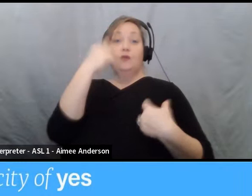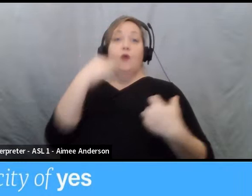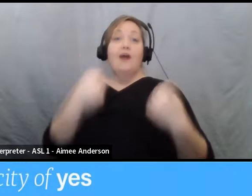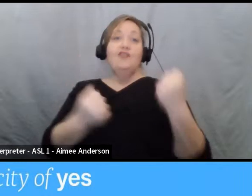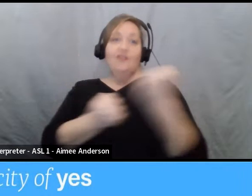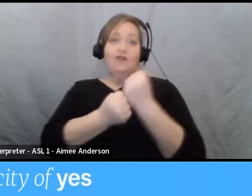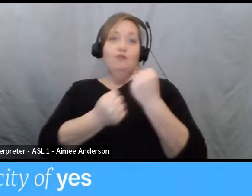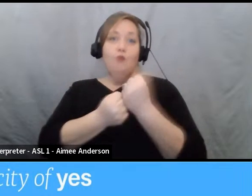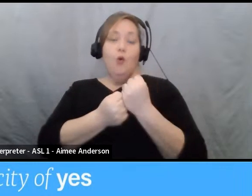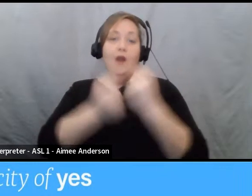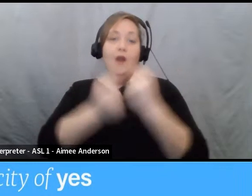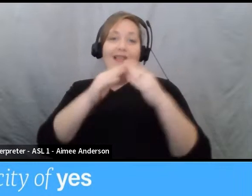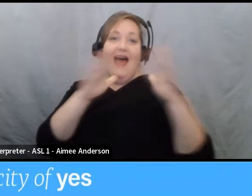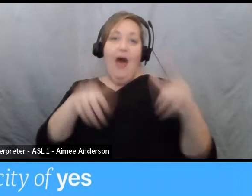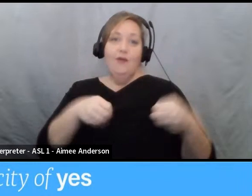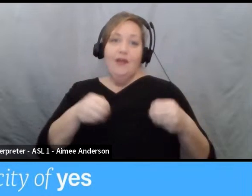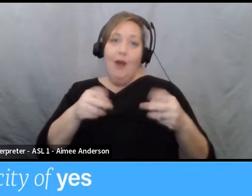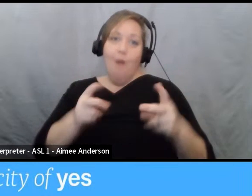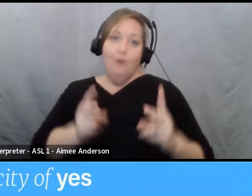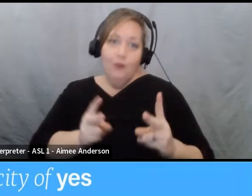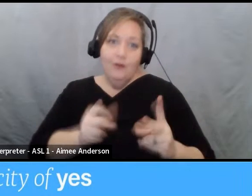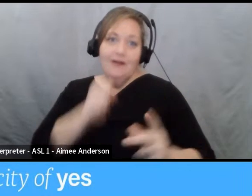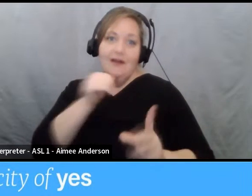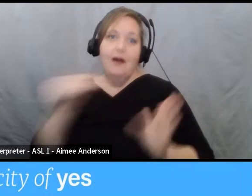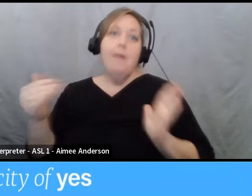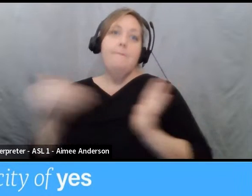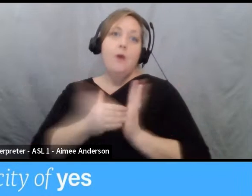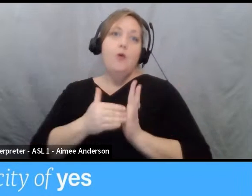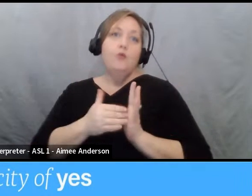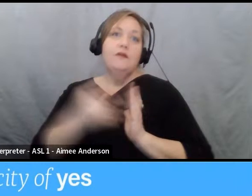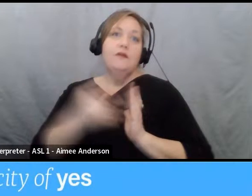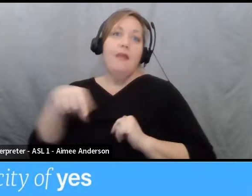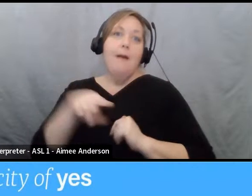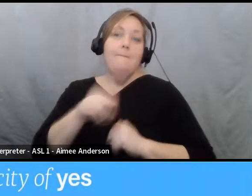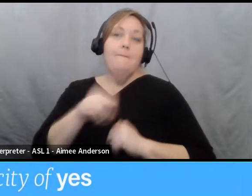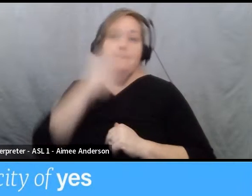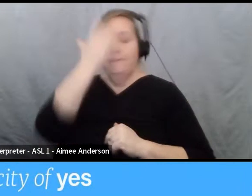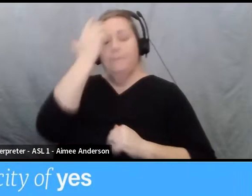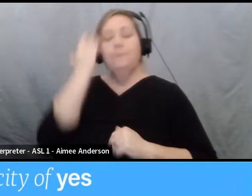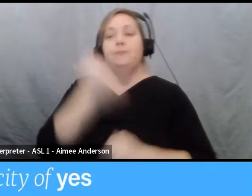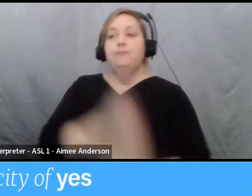opportunity proposals, not the reasons why you should oppose them.